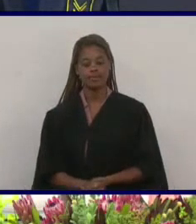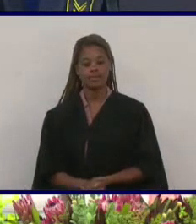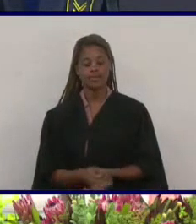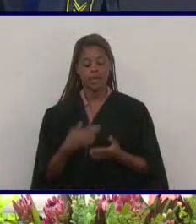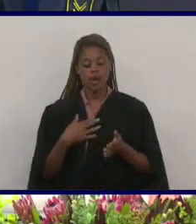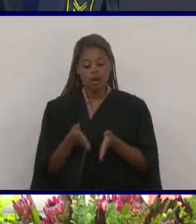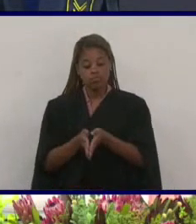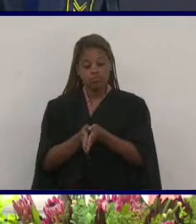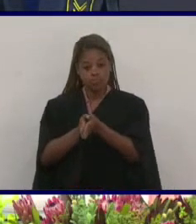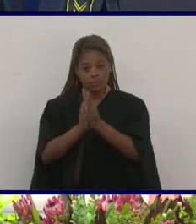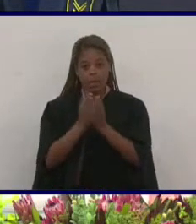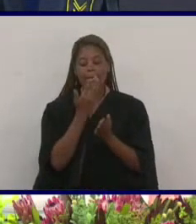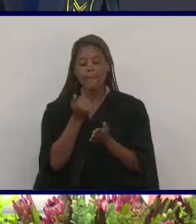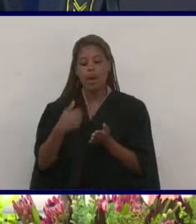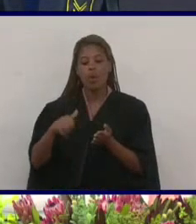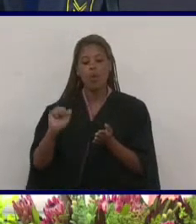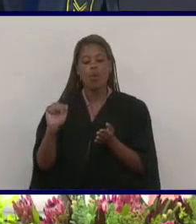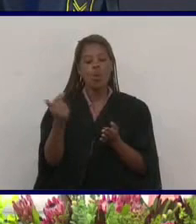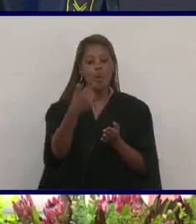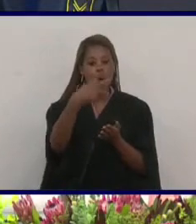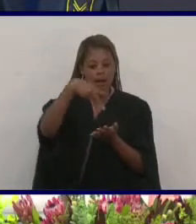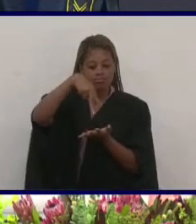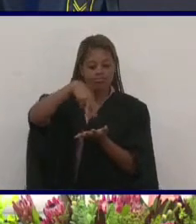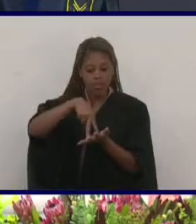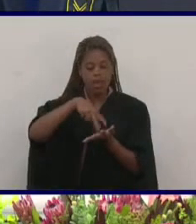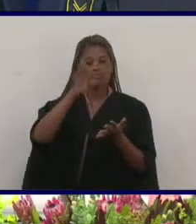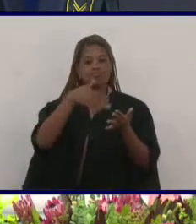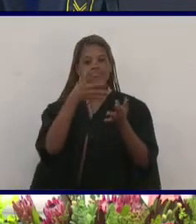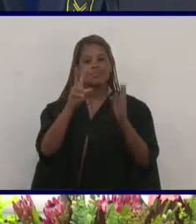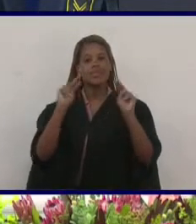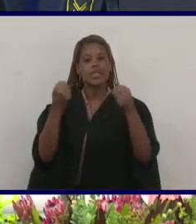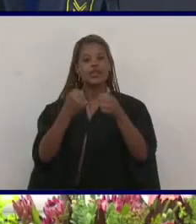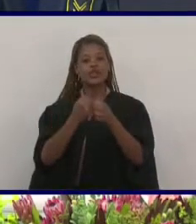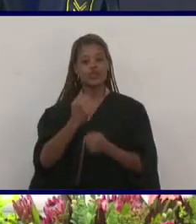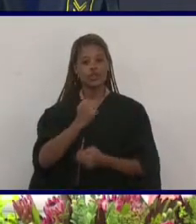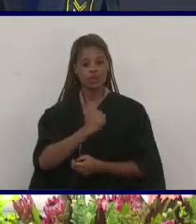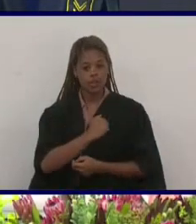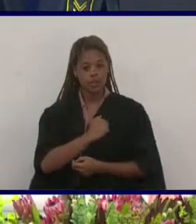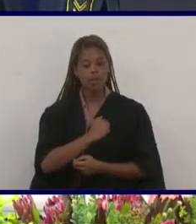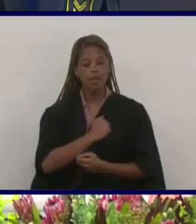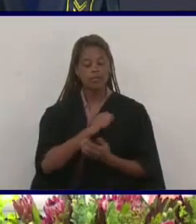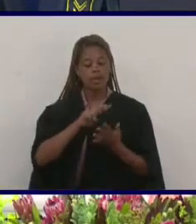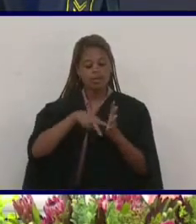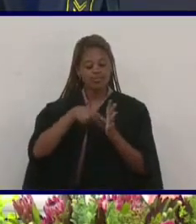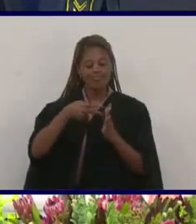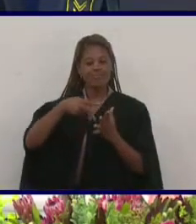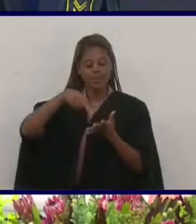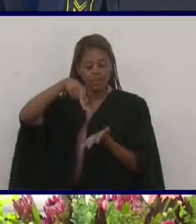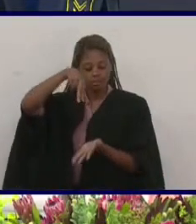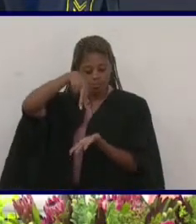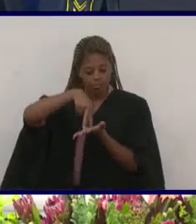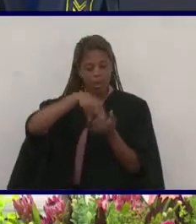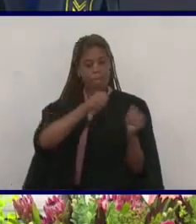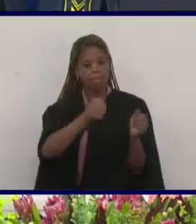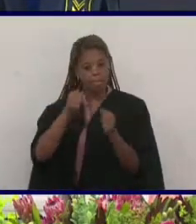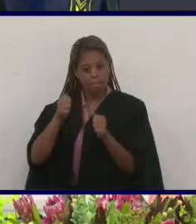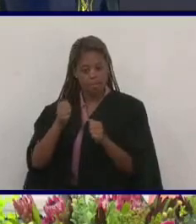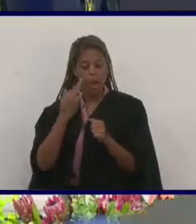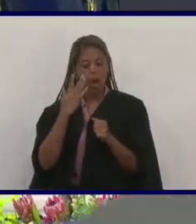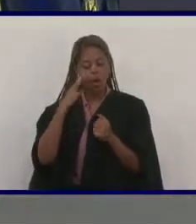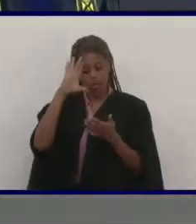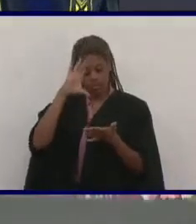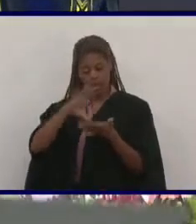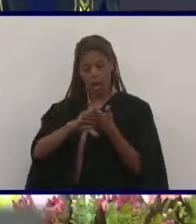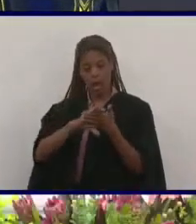request the congregation to stand for the singing of the national anthem and to remain standing whilst the academic